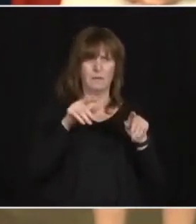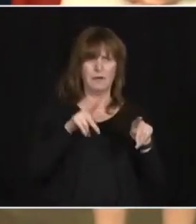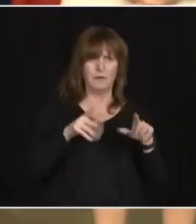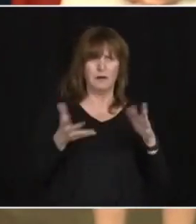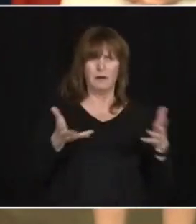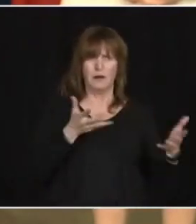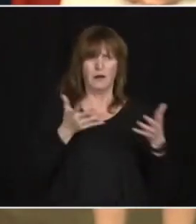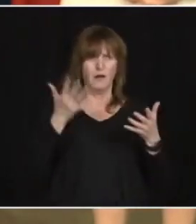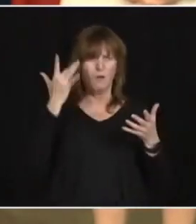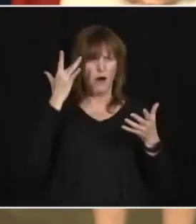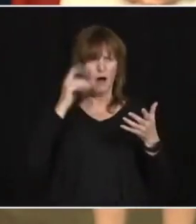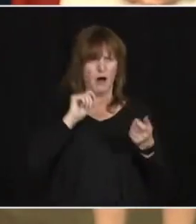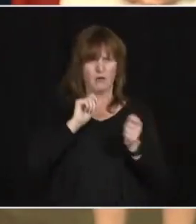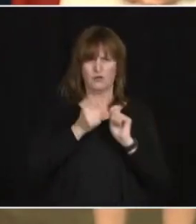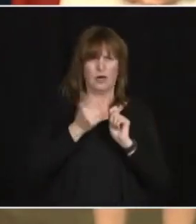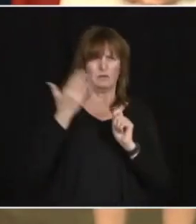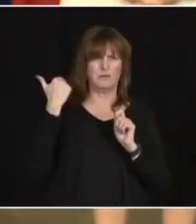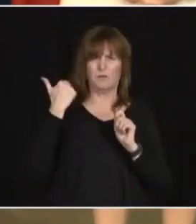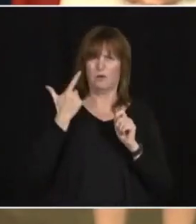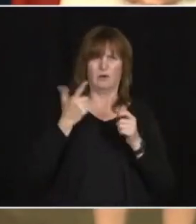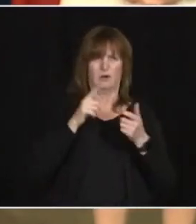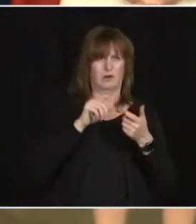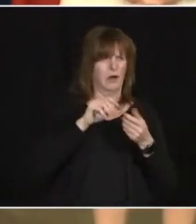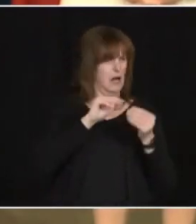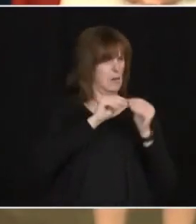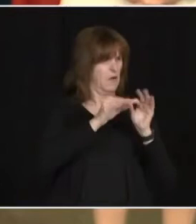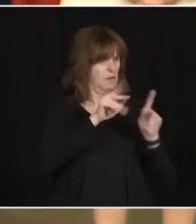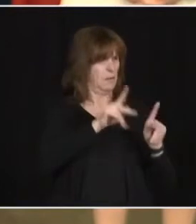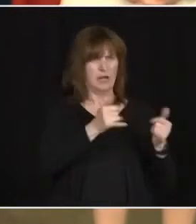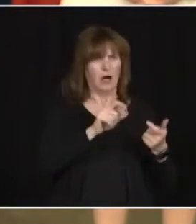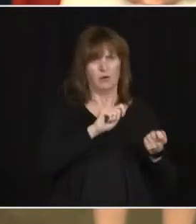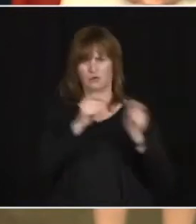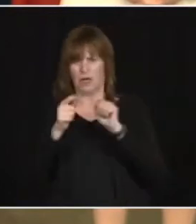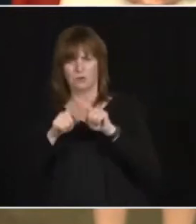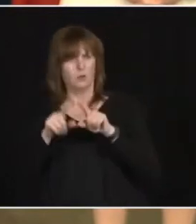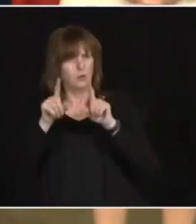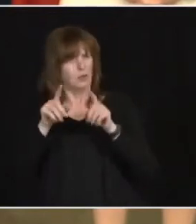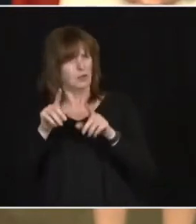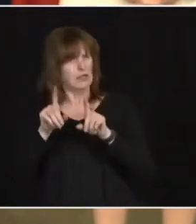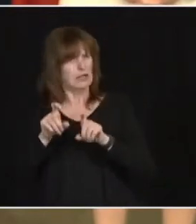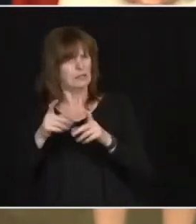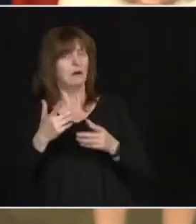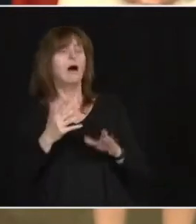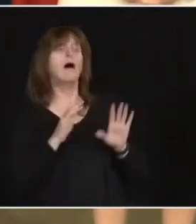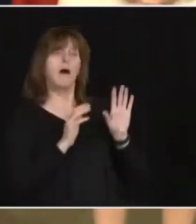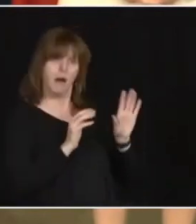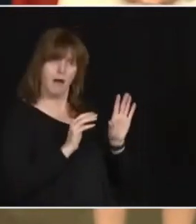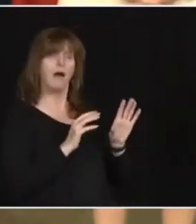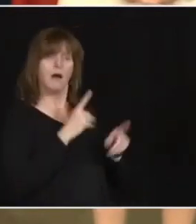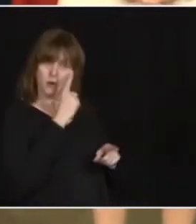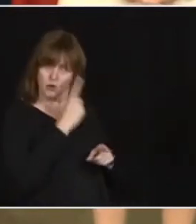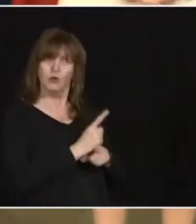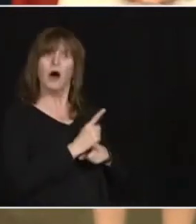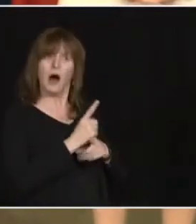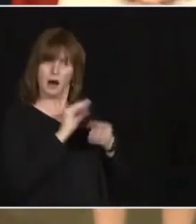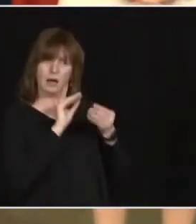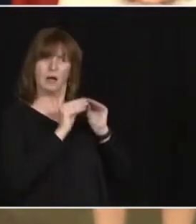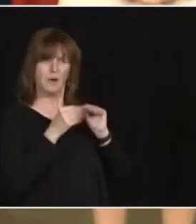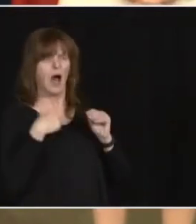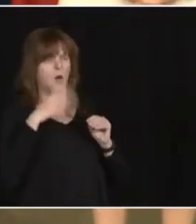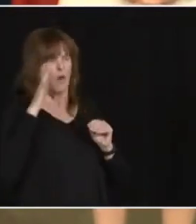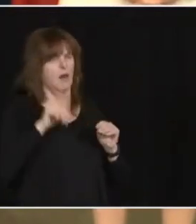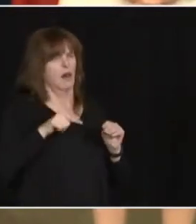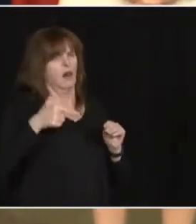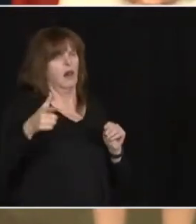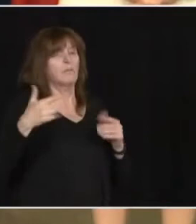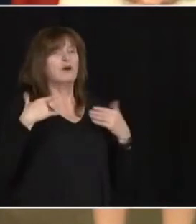the data? Well, first of all, they're accurate numbers, and I'm going to let the minister explain it. But you pretty well explained